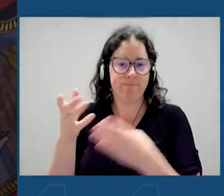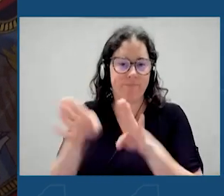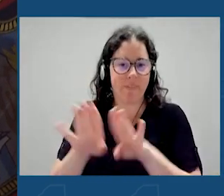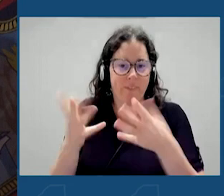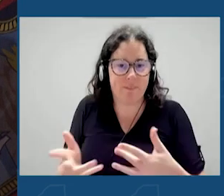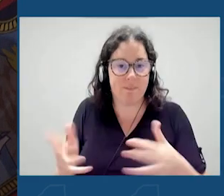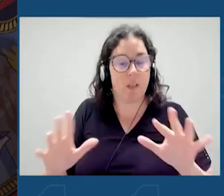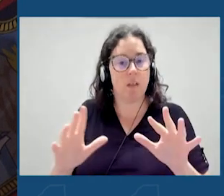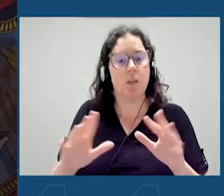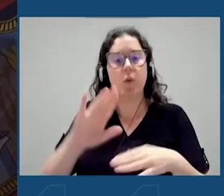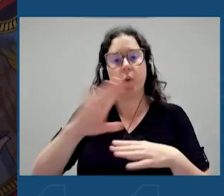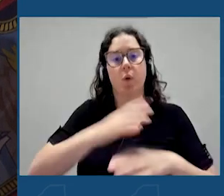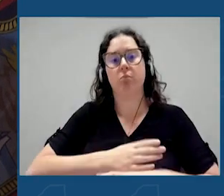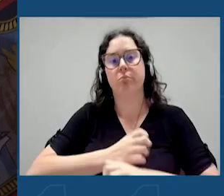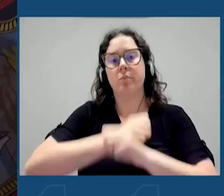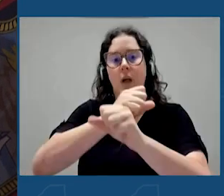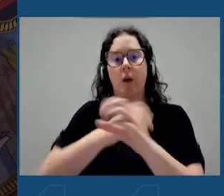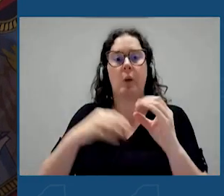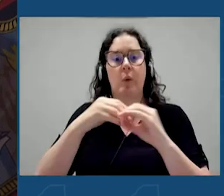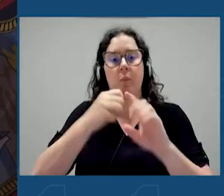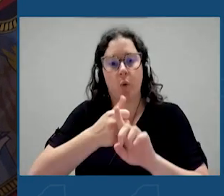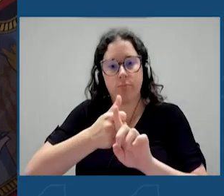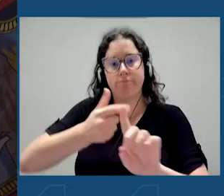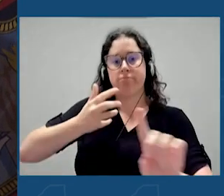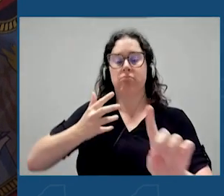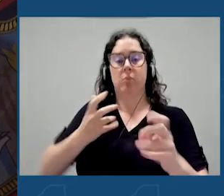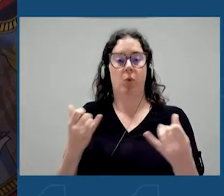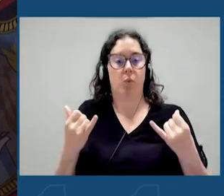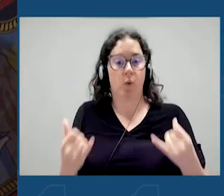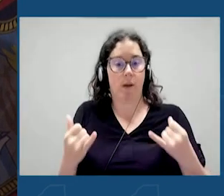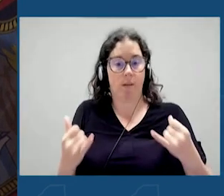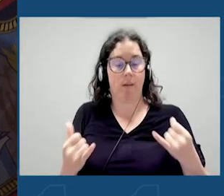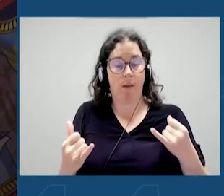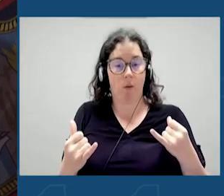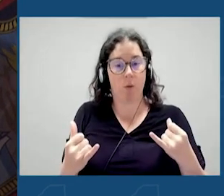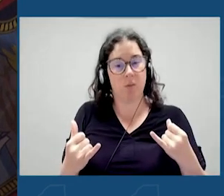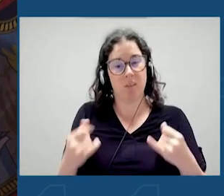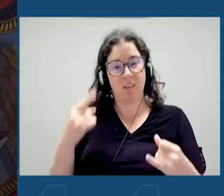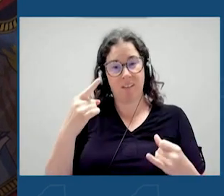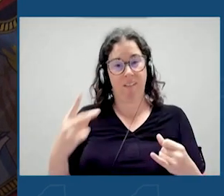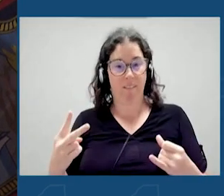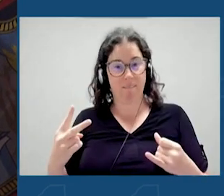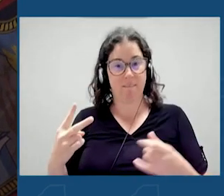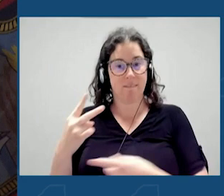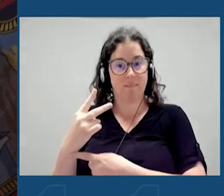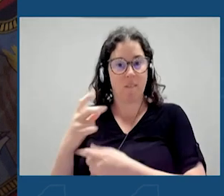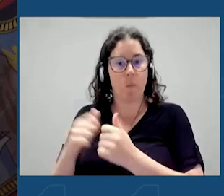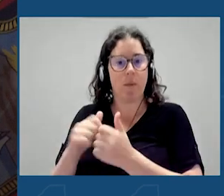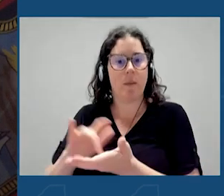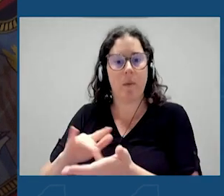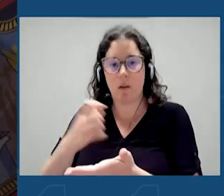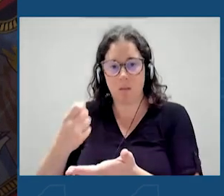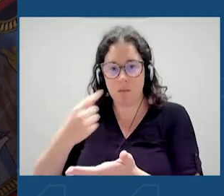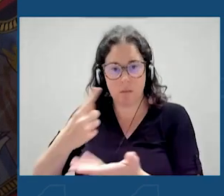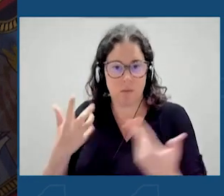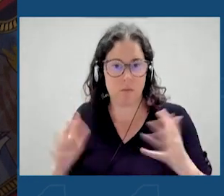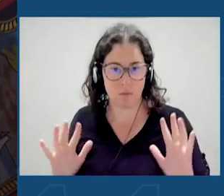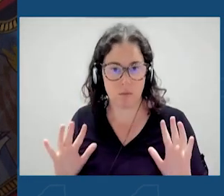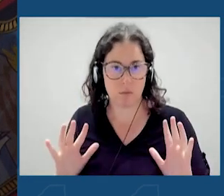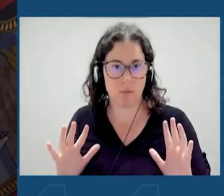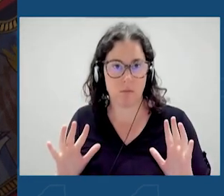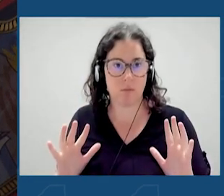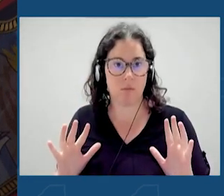now, more than half of the abortions are done with medication.